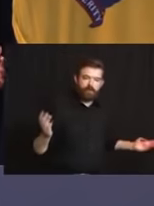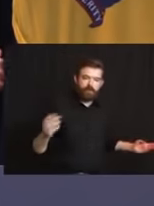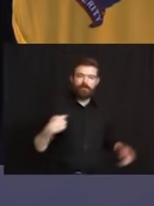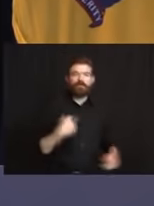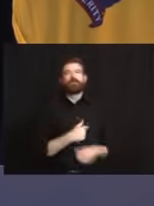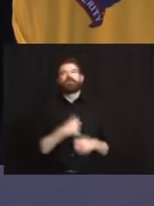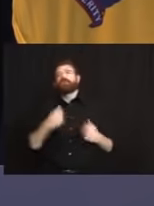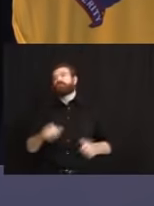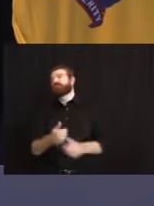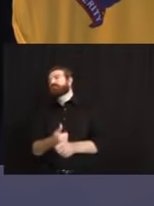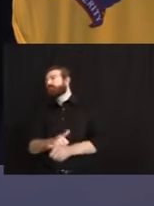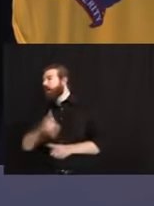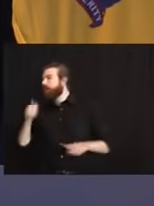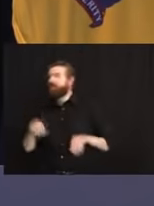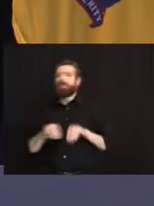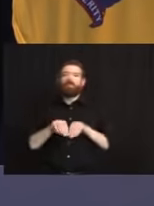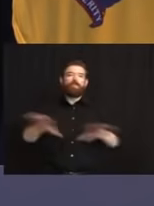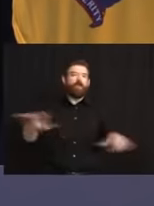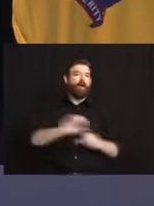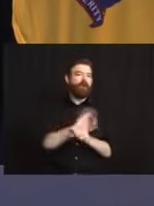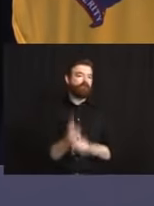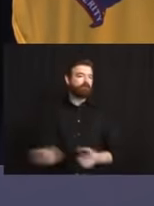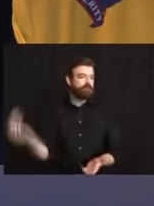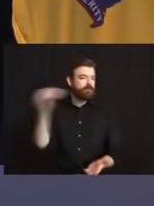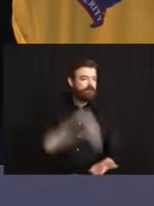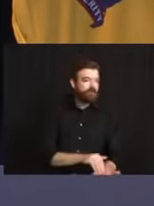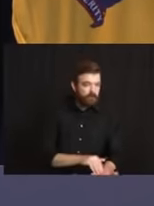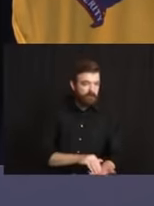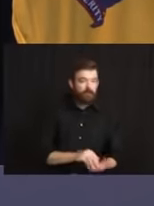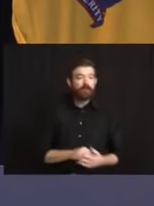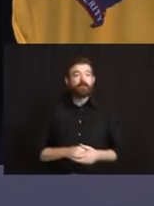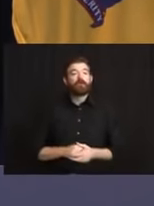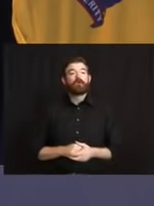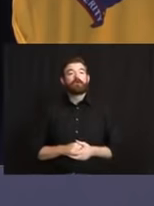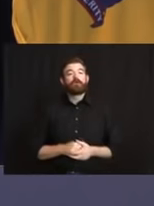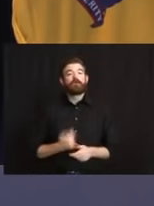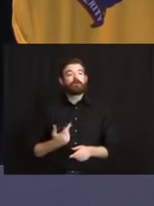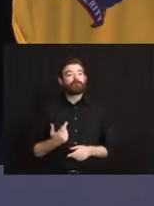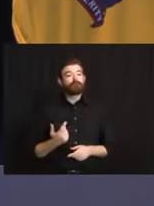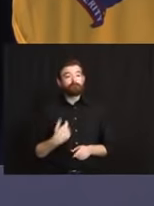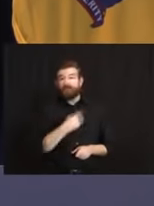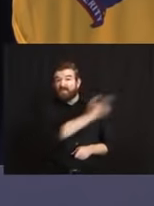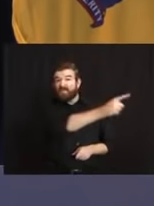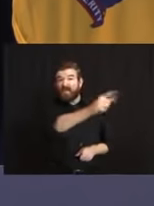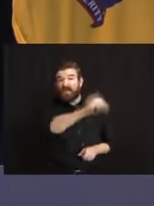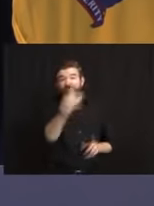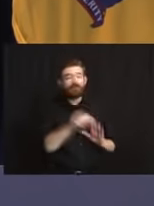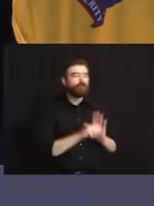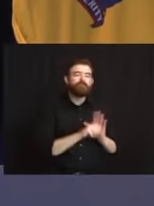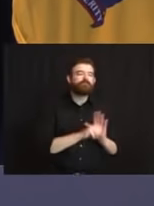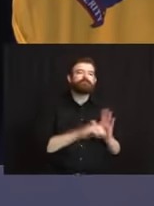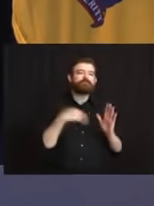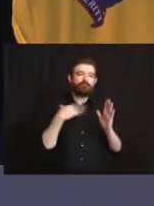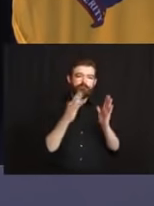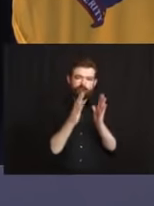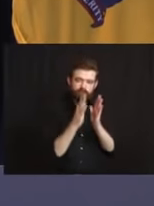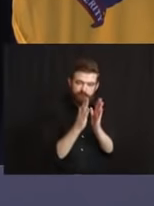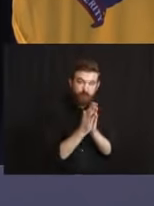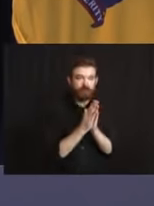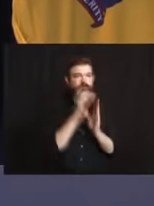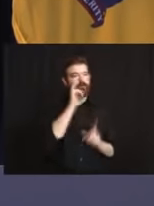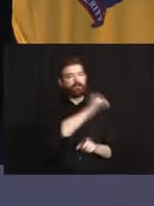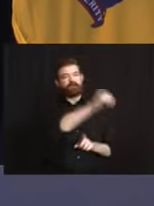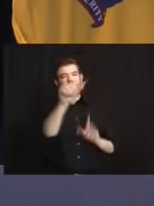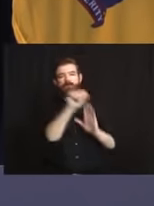going to call out other states because we have nothing but prayers for them and hopes that they can as quickly as possible get this behind